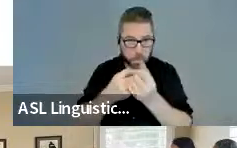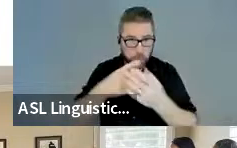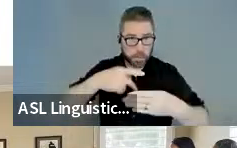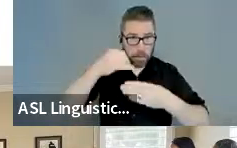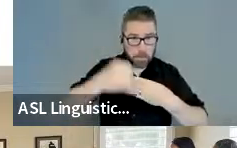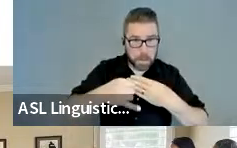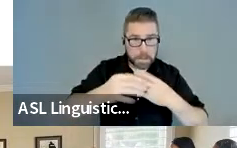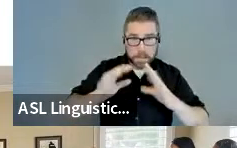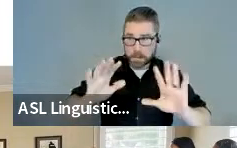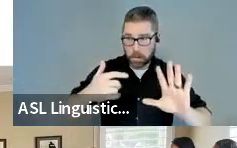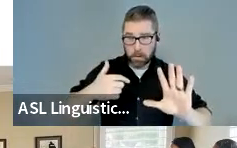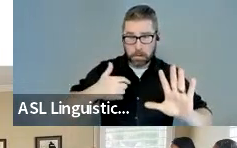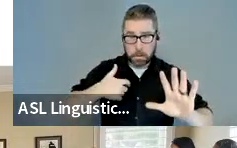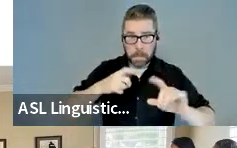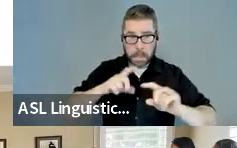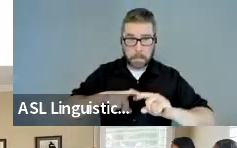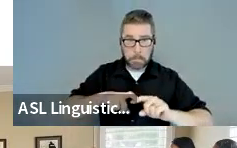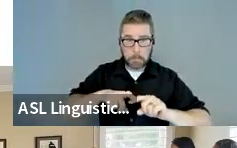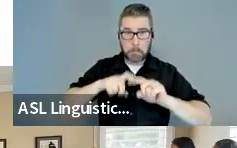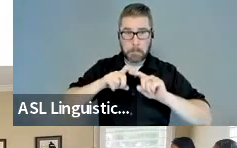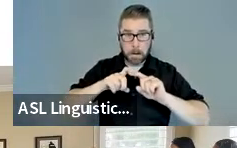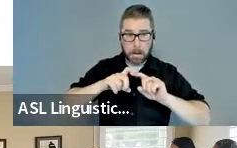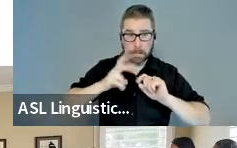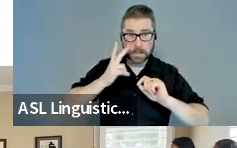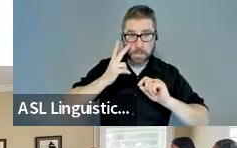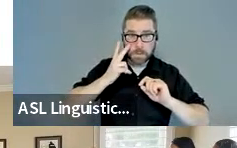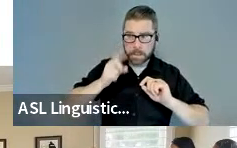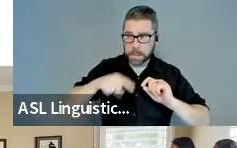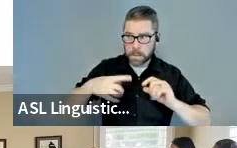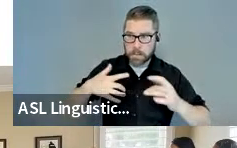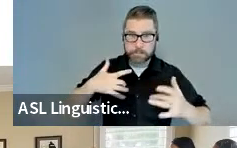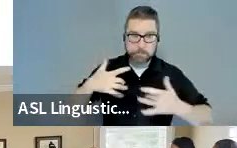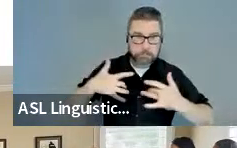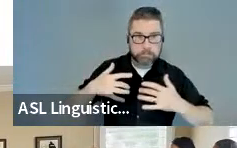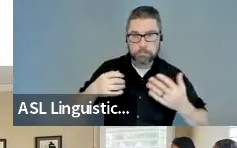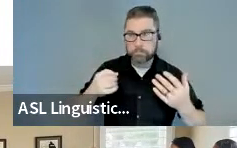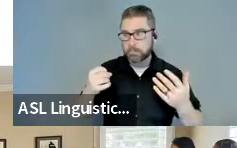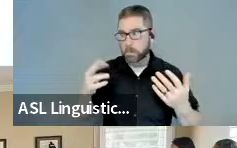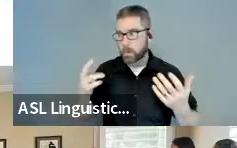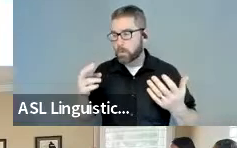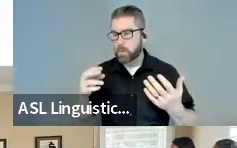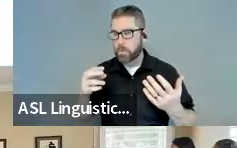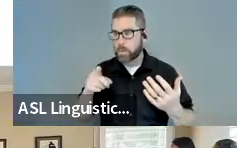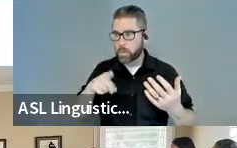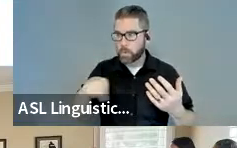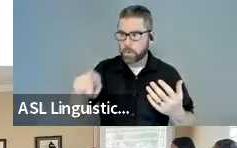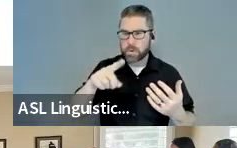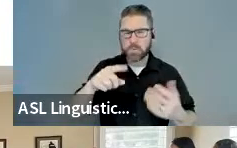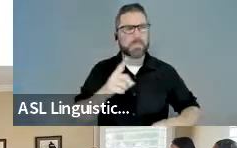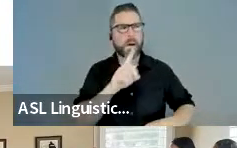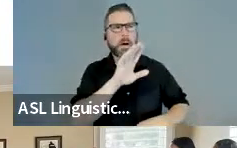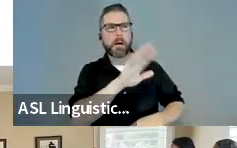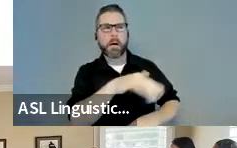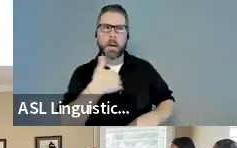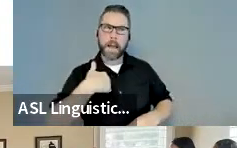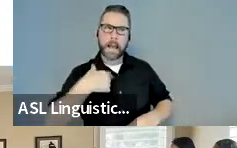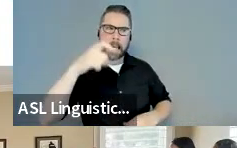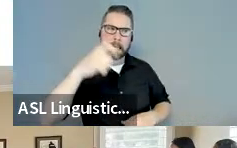what other concerns or questions folks have, or what other information you all feel like you'll need in order to